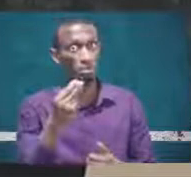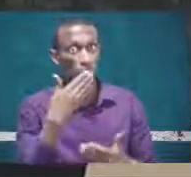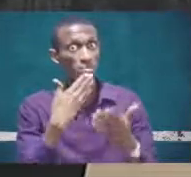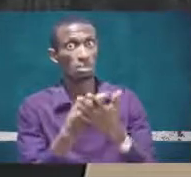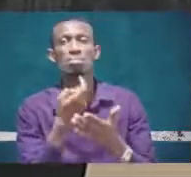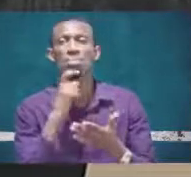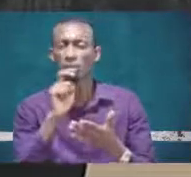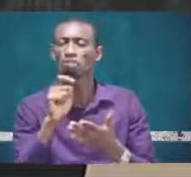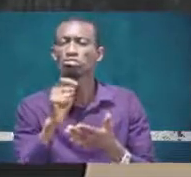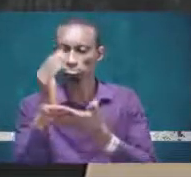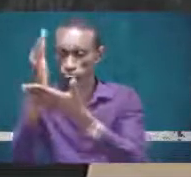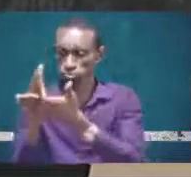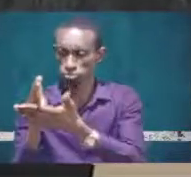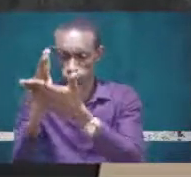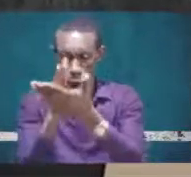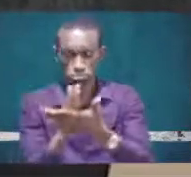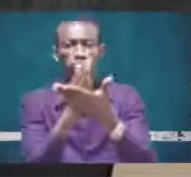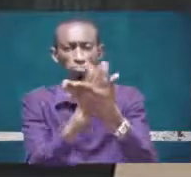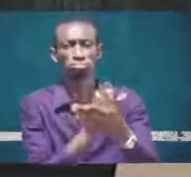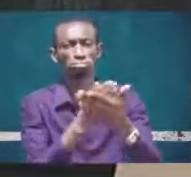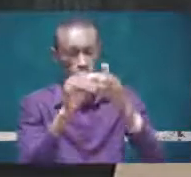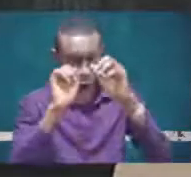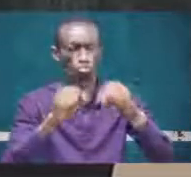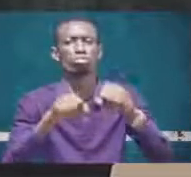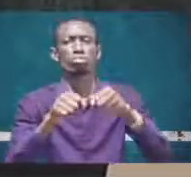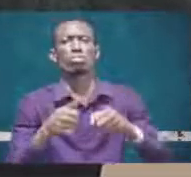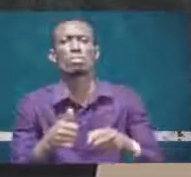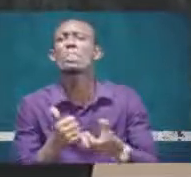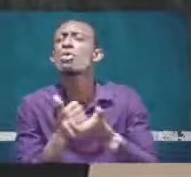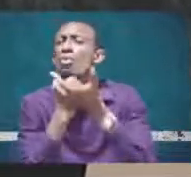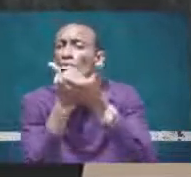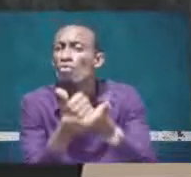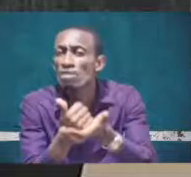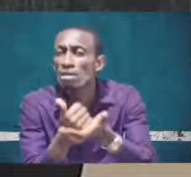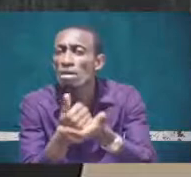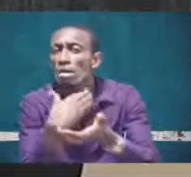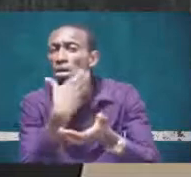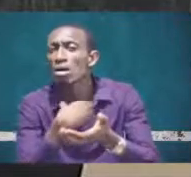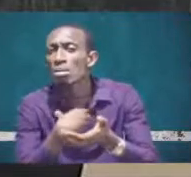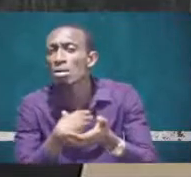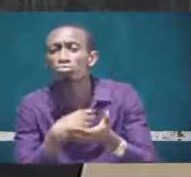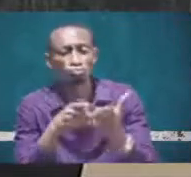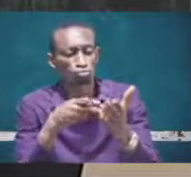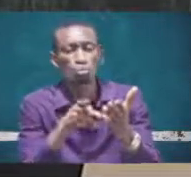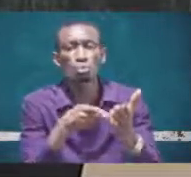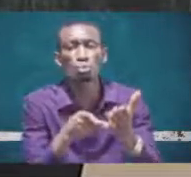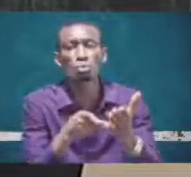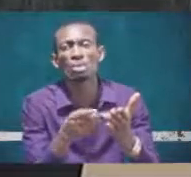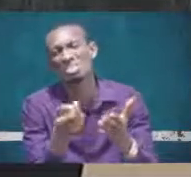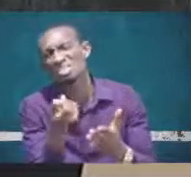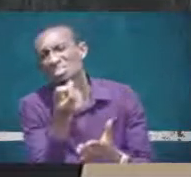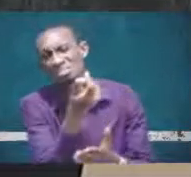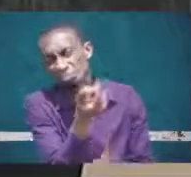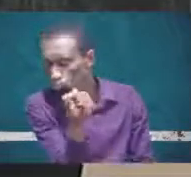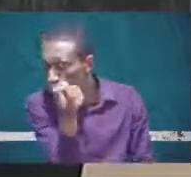be divisible into smaller denominations to facilitate smaller transactions.